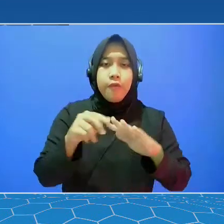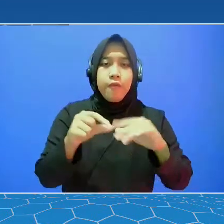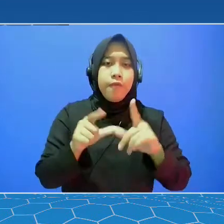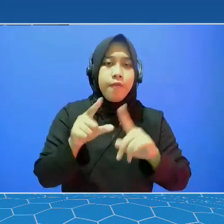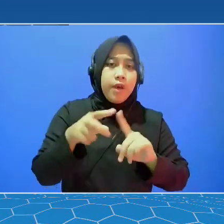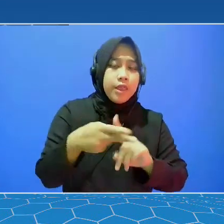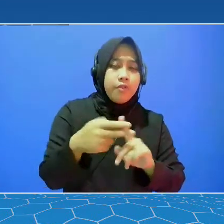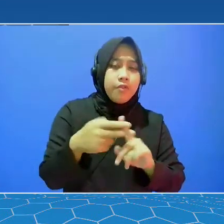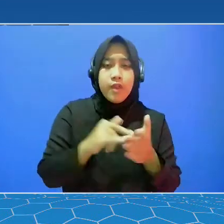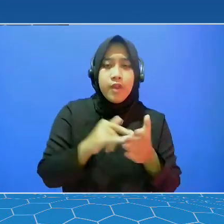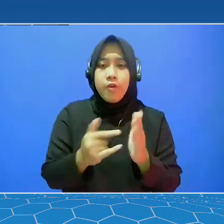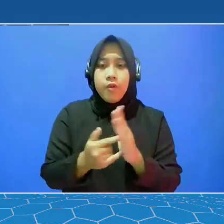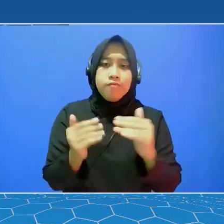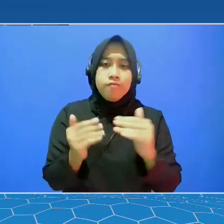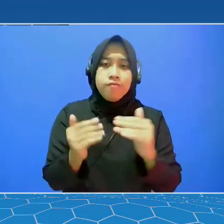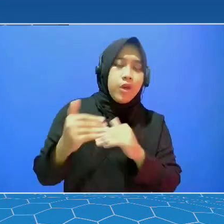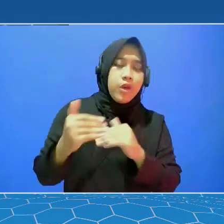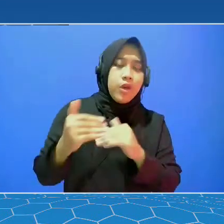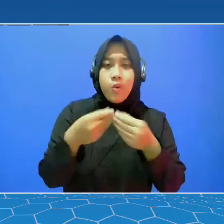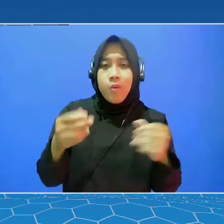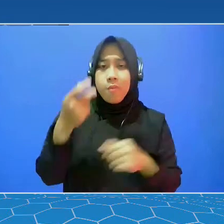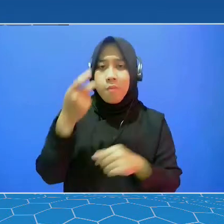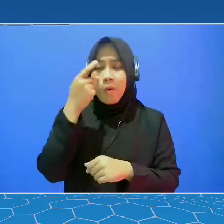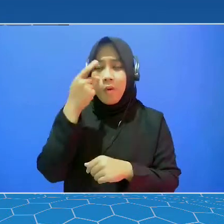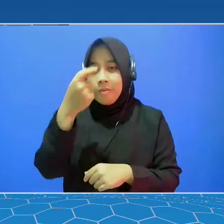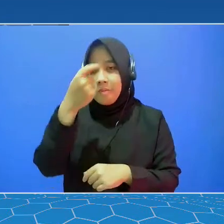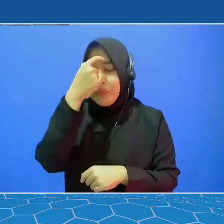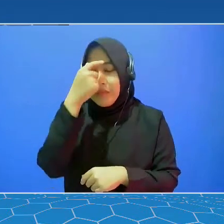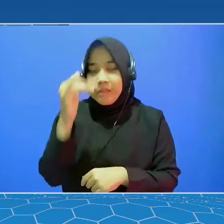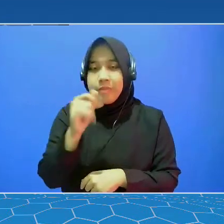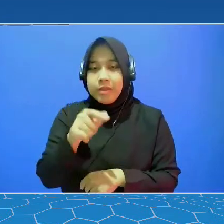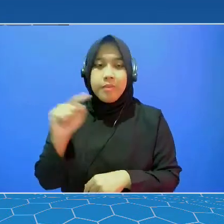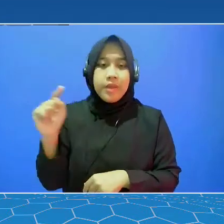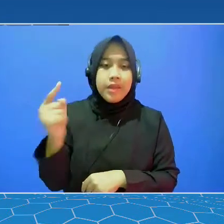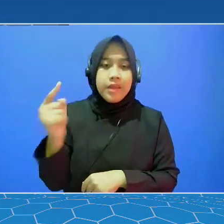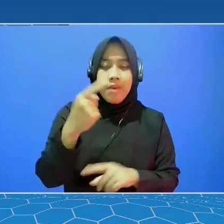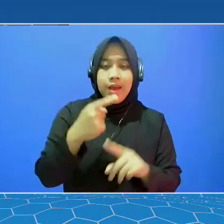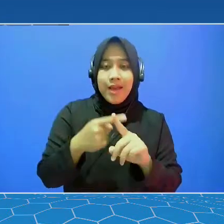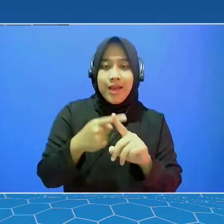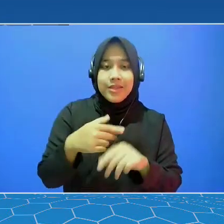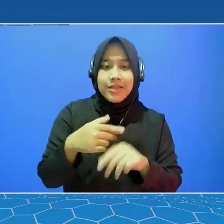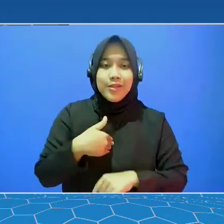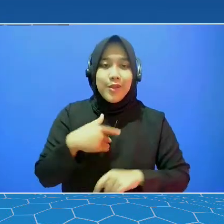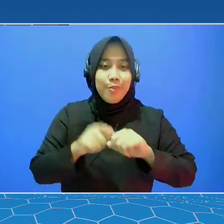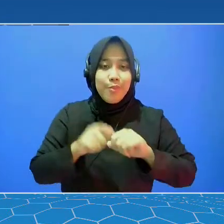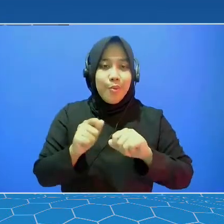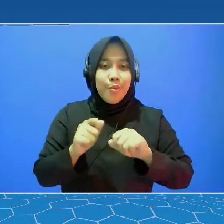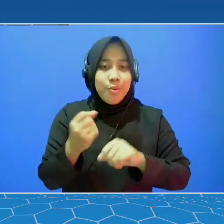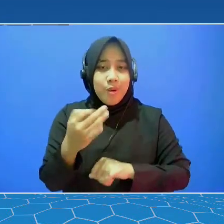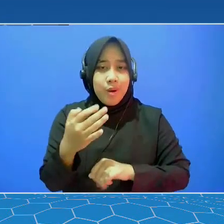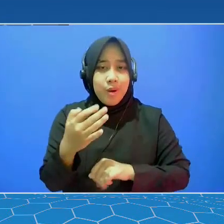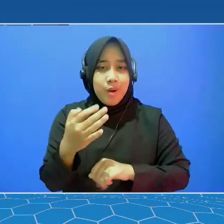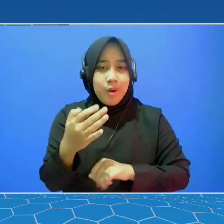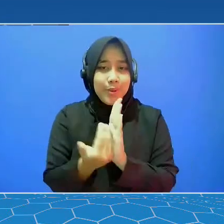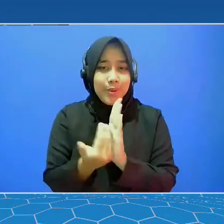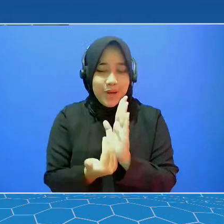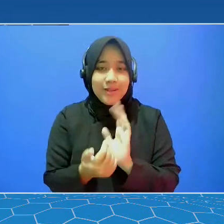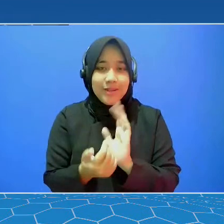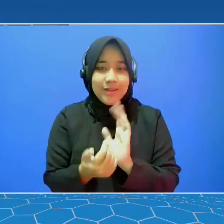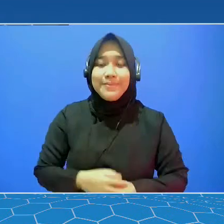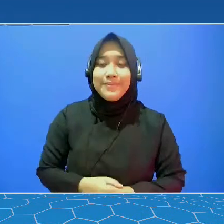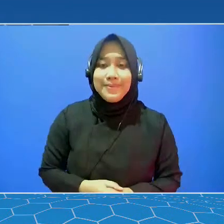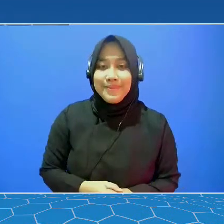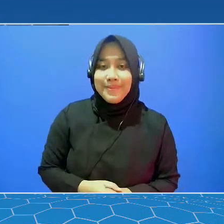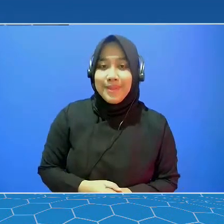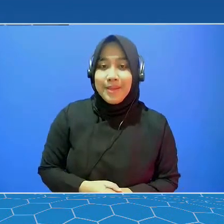of these diseases. First of all, I'd just like to set some housekeeping rules. We have a relatively short period of